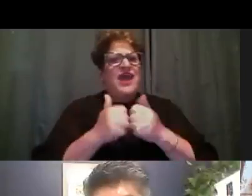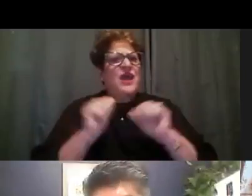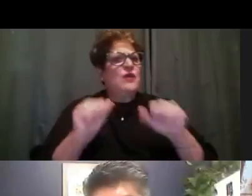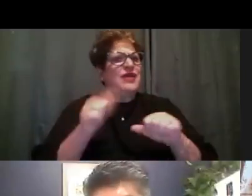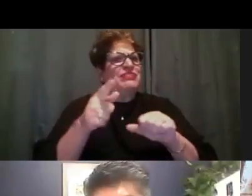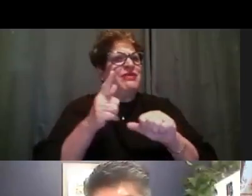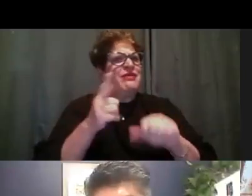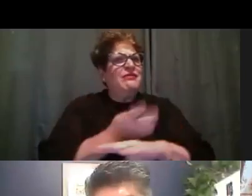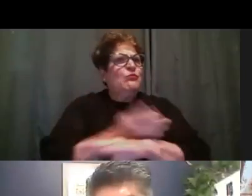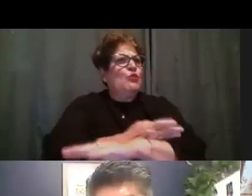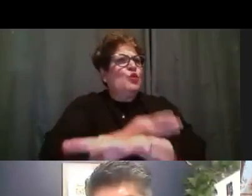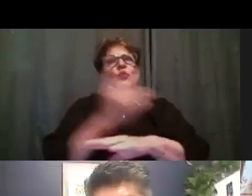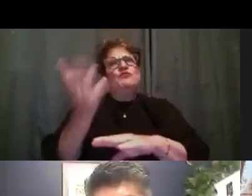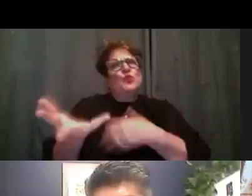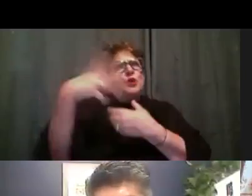inclusion?